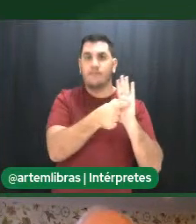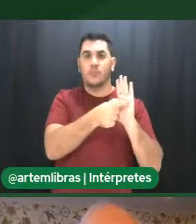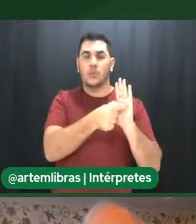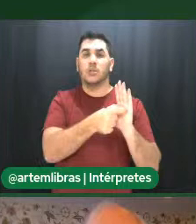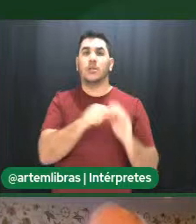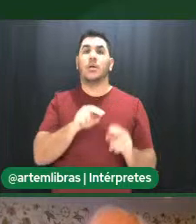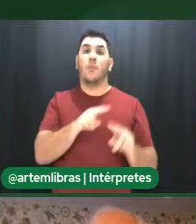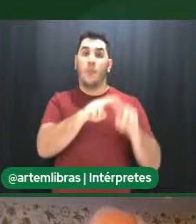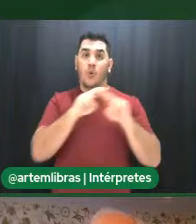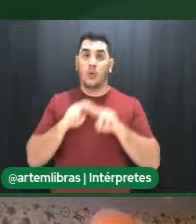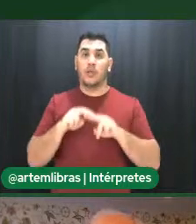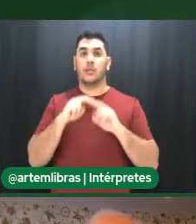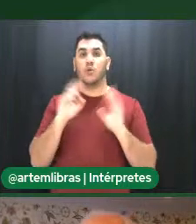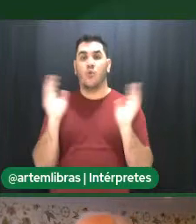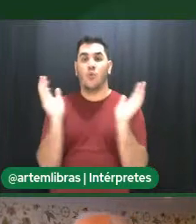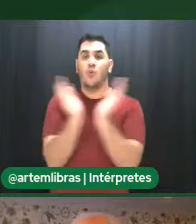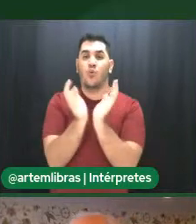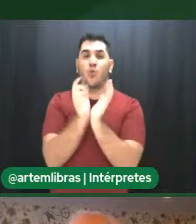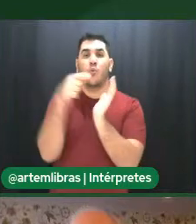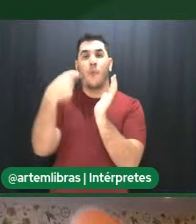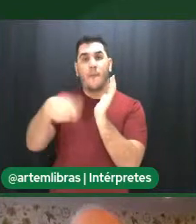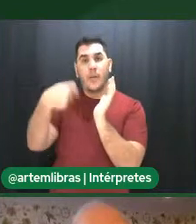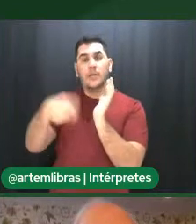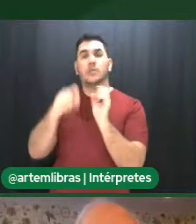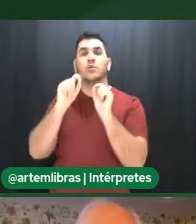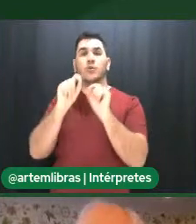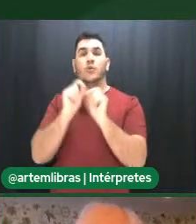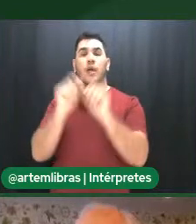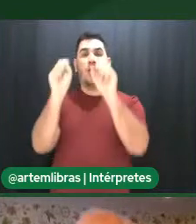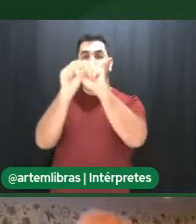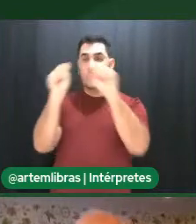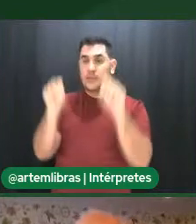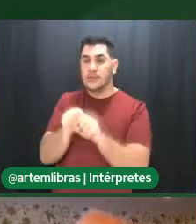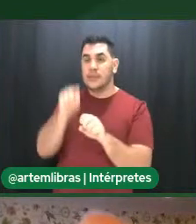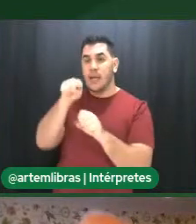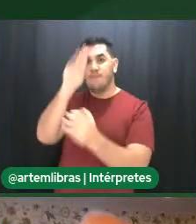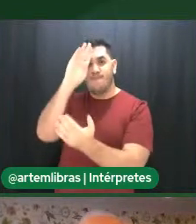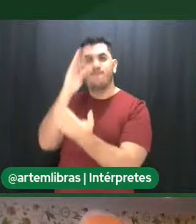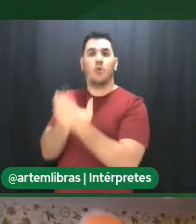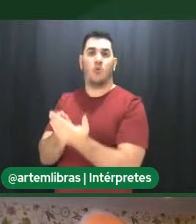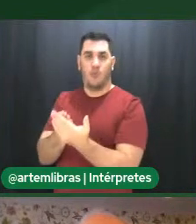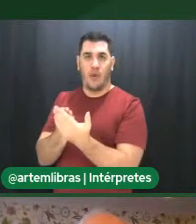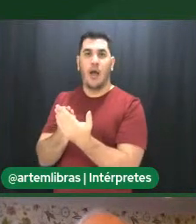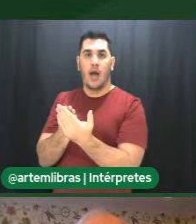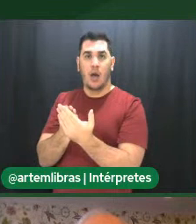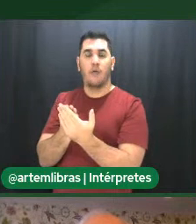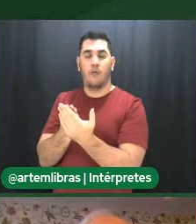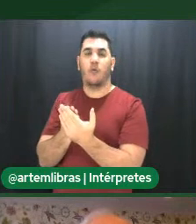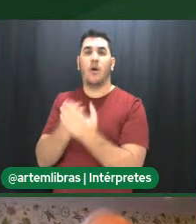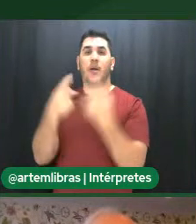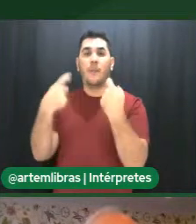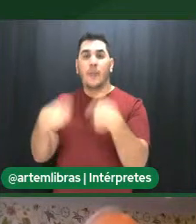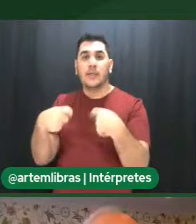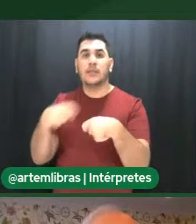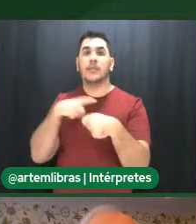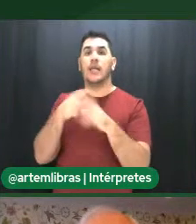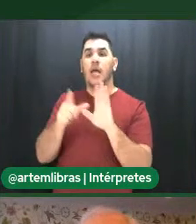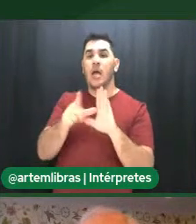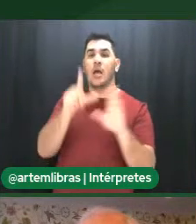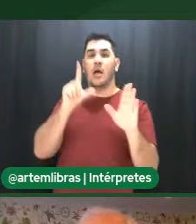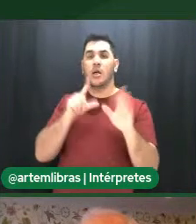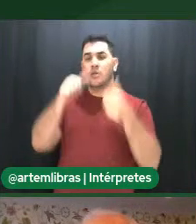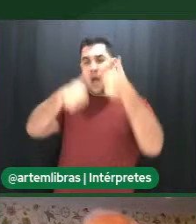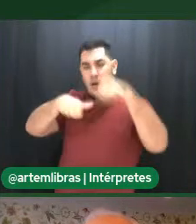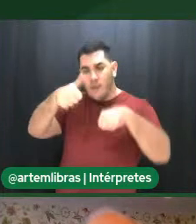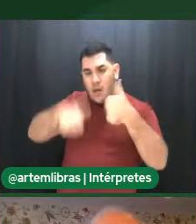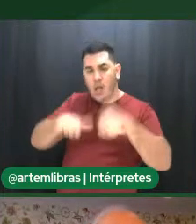a company typically. They may have 20 or 30 teams. And within the organization, there should be consistency